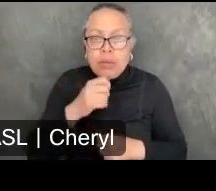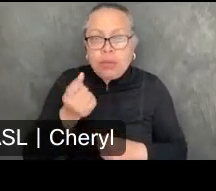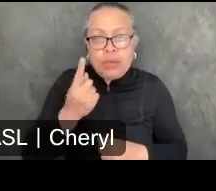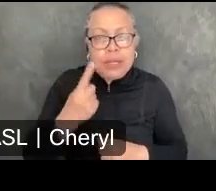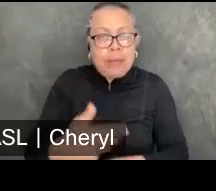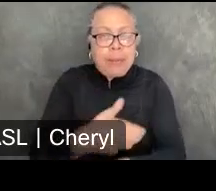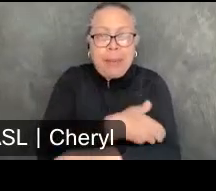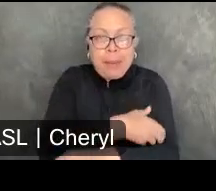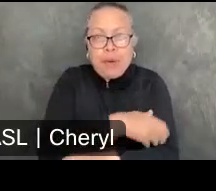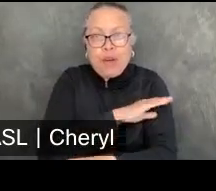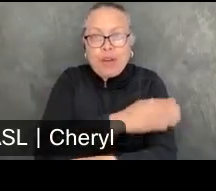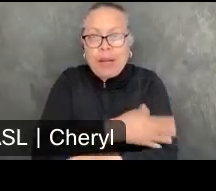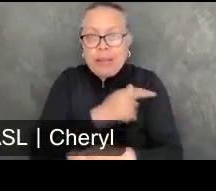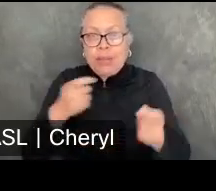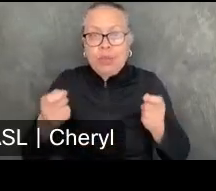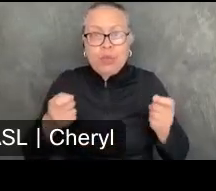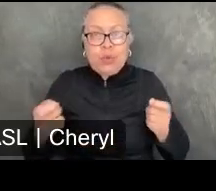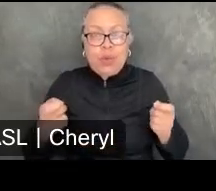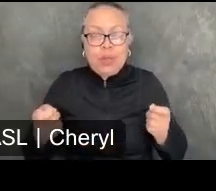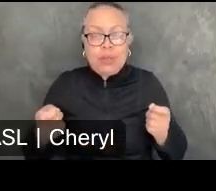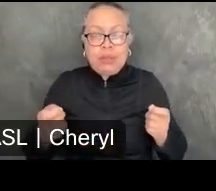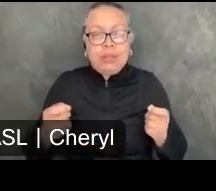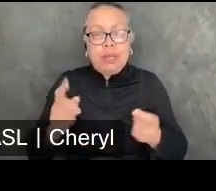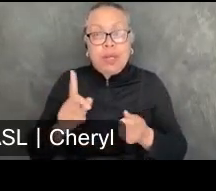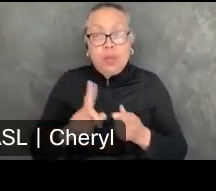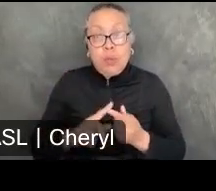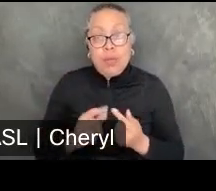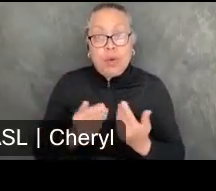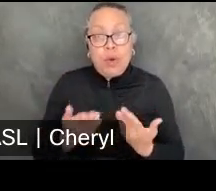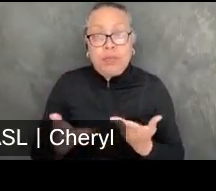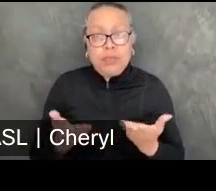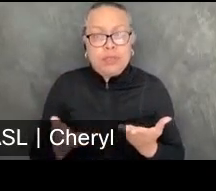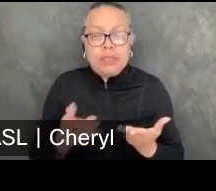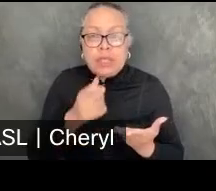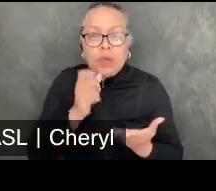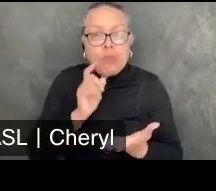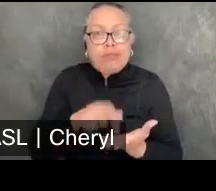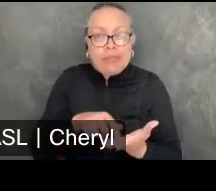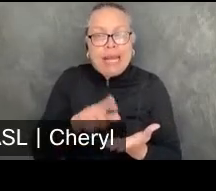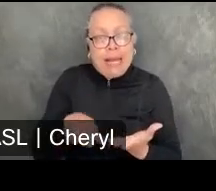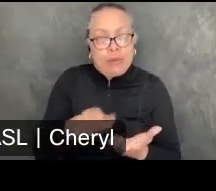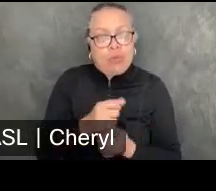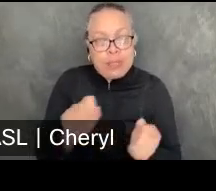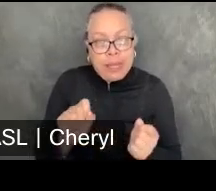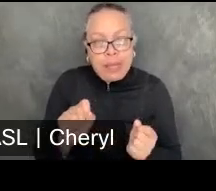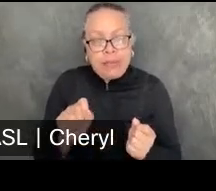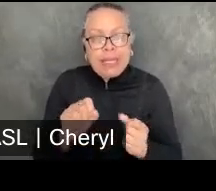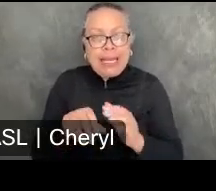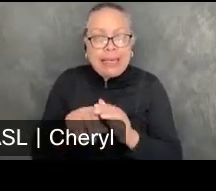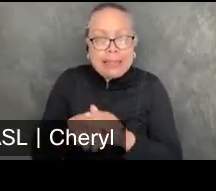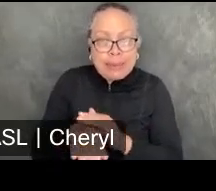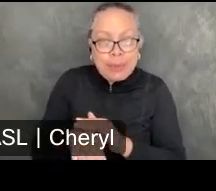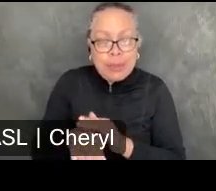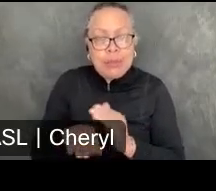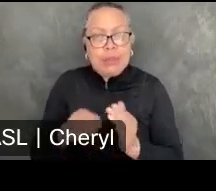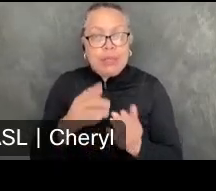and to offer services that are safe, accessible, effective, and validating, and